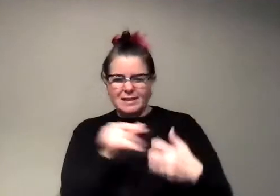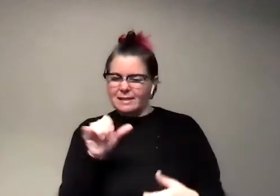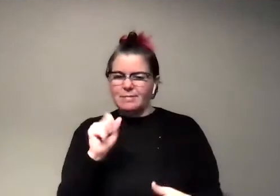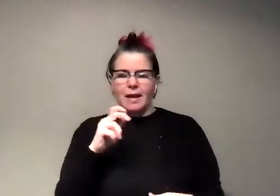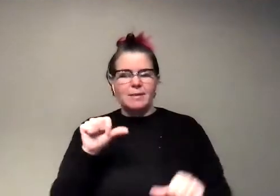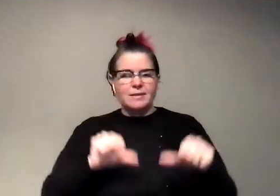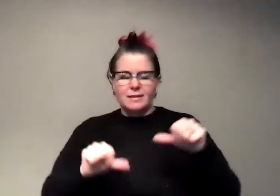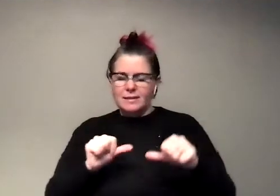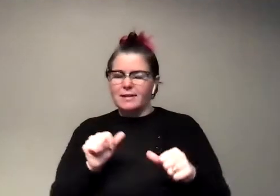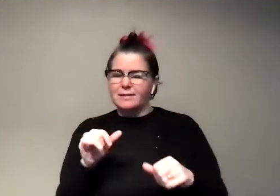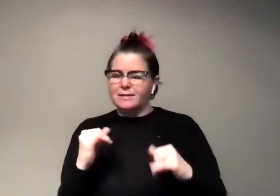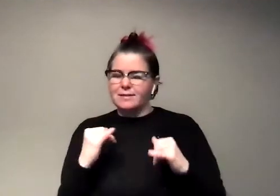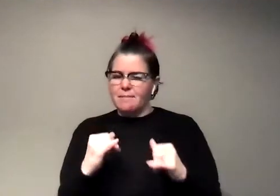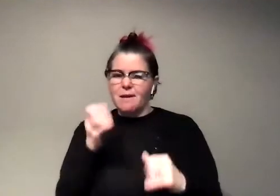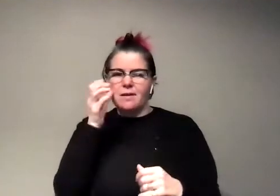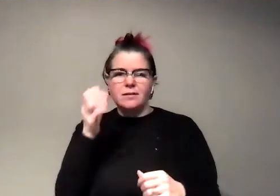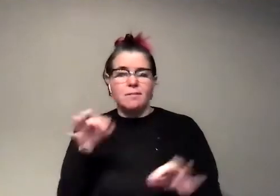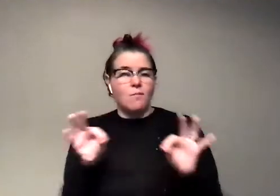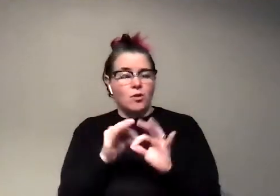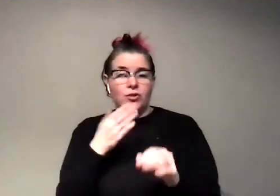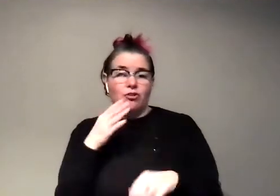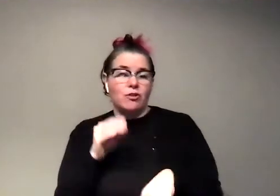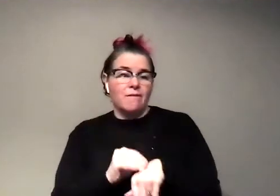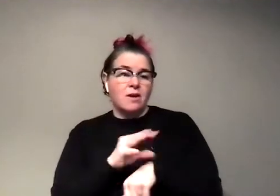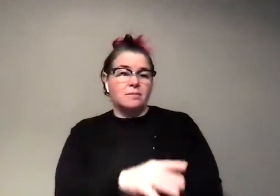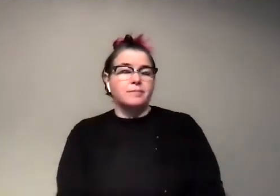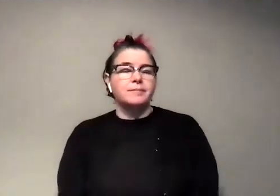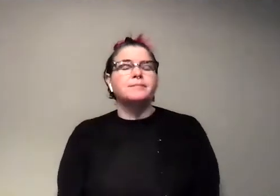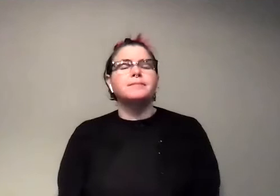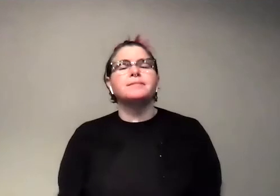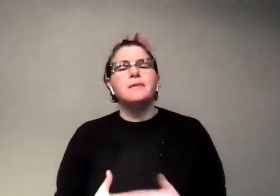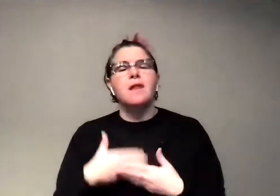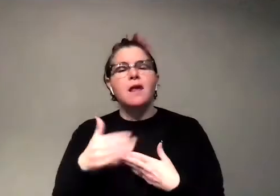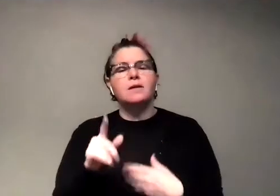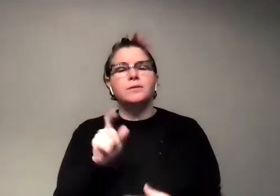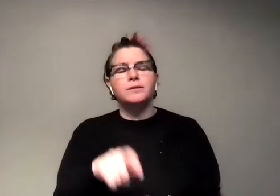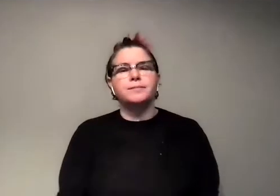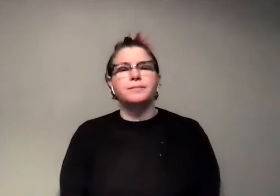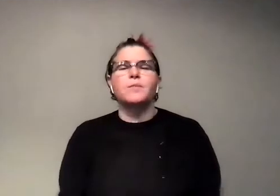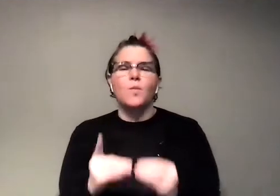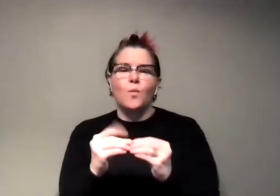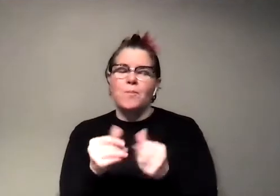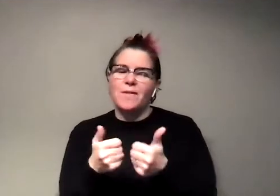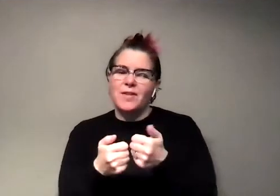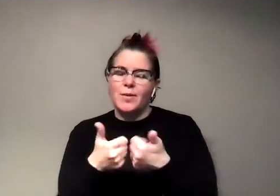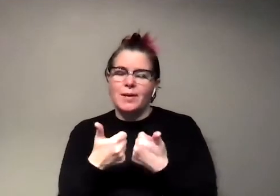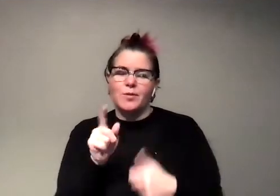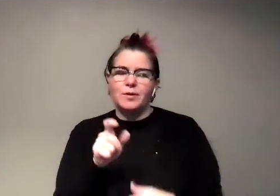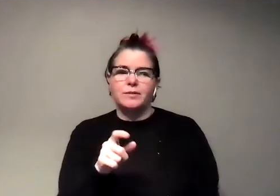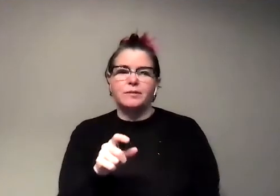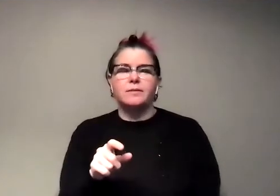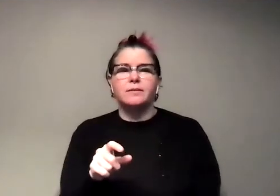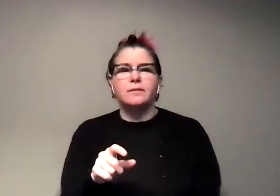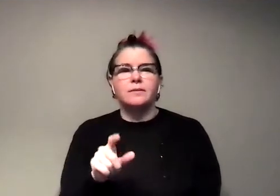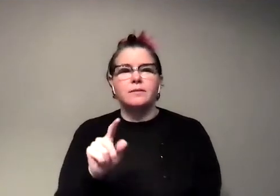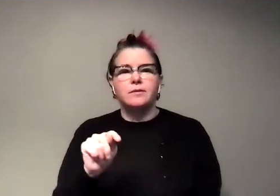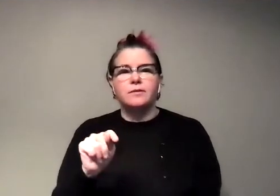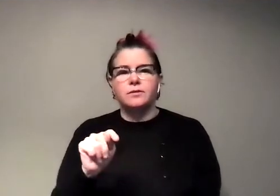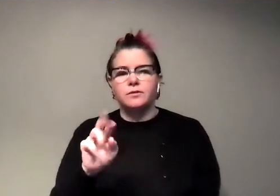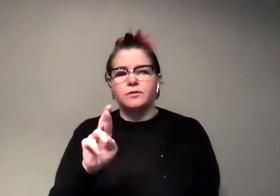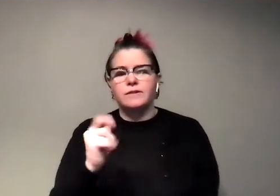can. So yeah, that's super important advice. The next question, one more video game question, is from a user called Transfiguration.